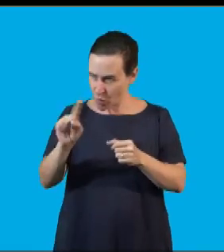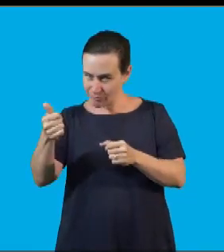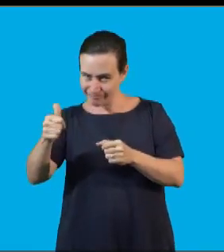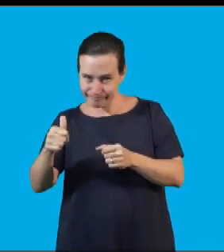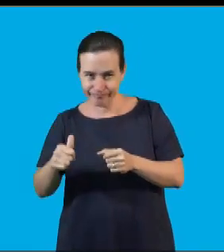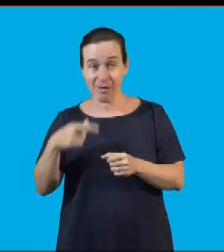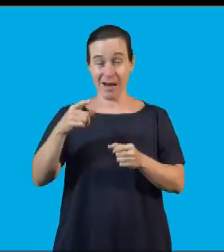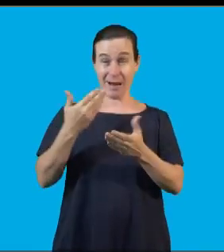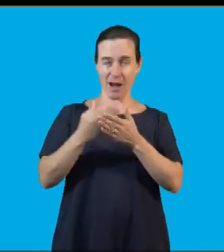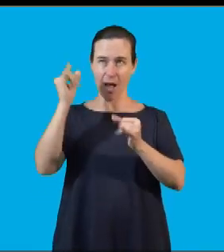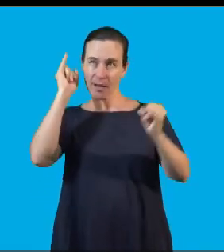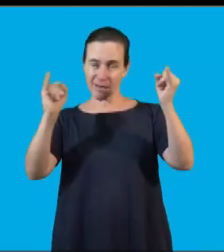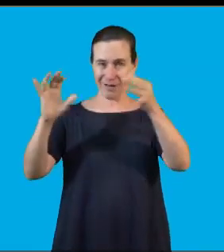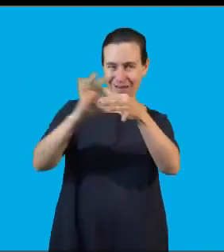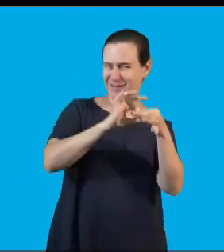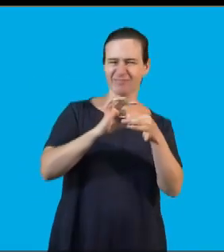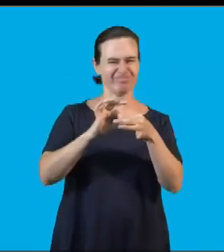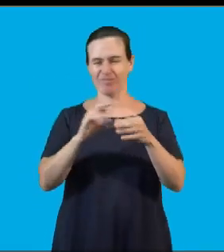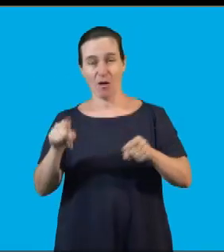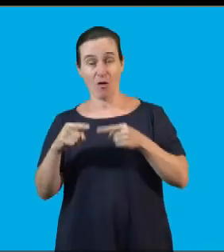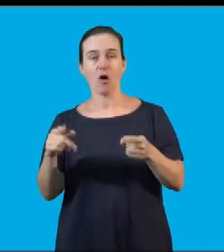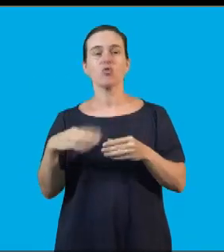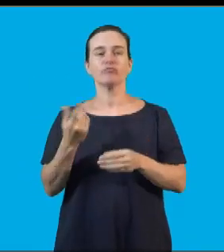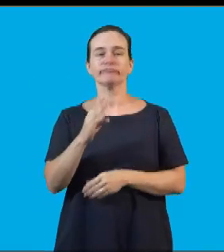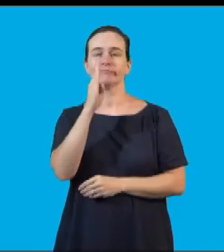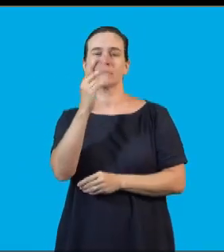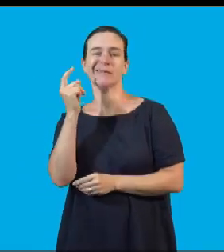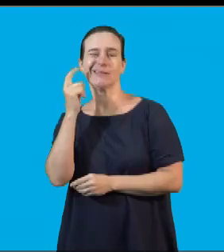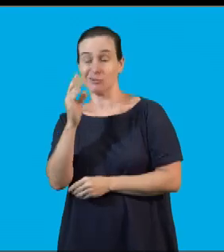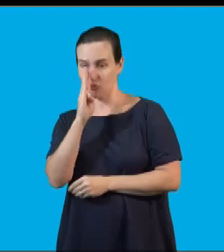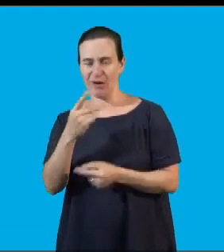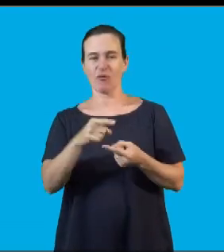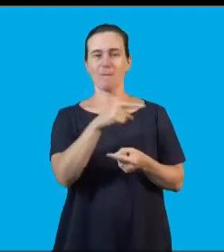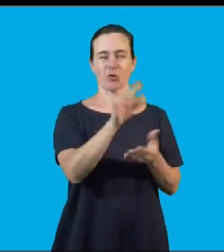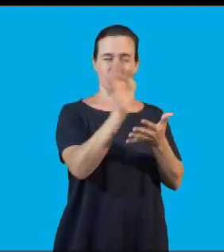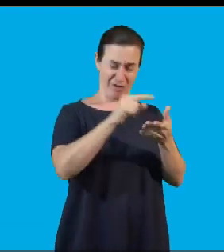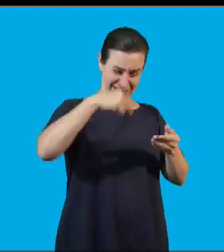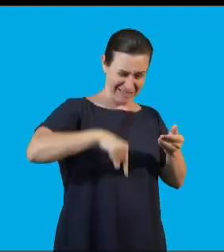connecting ideas, and only providing literal answers.